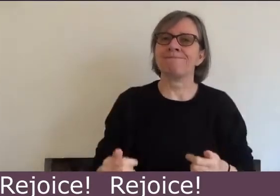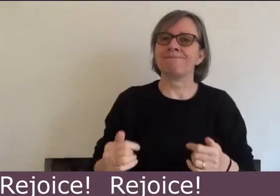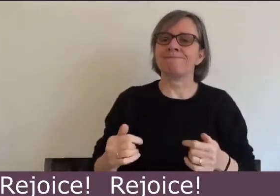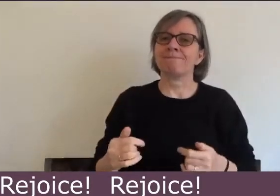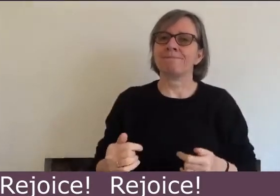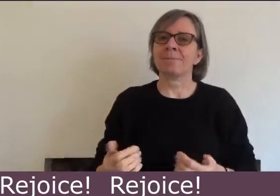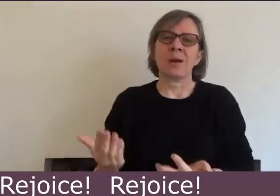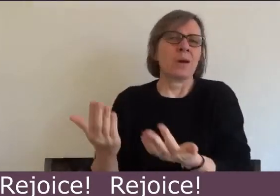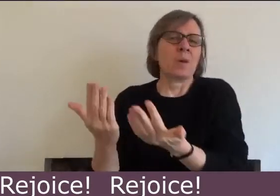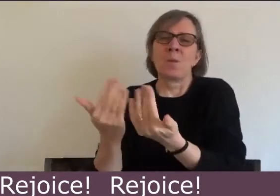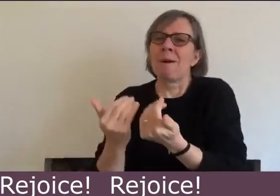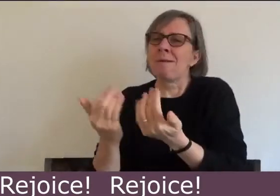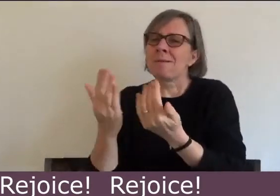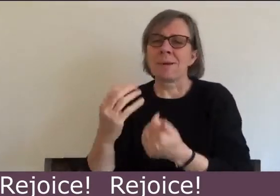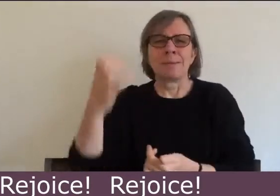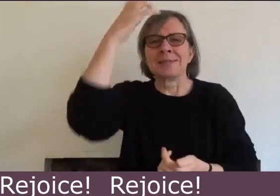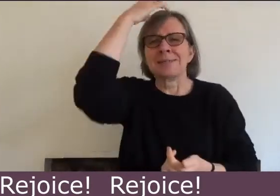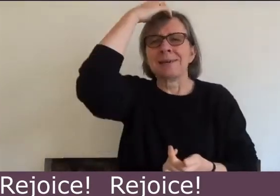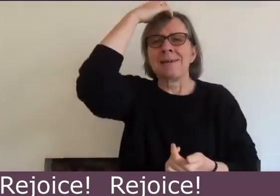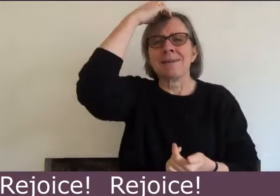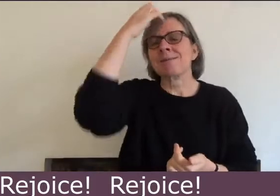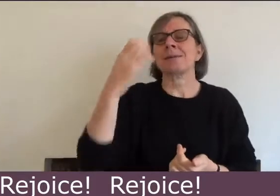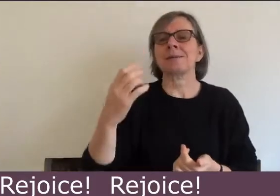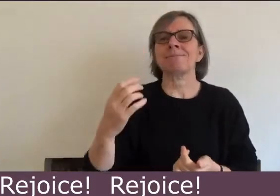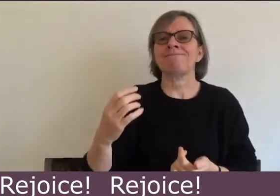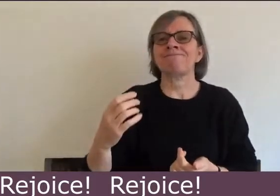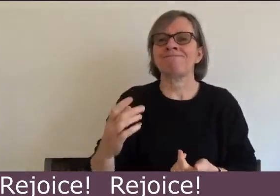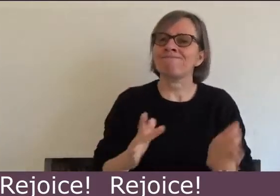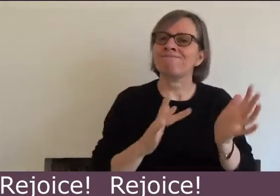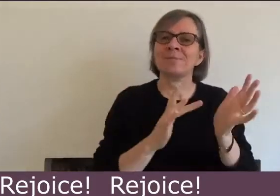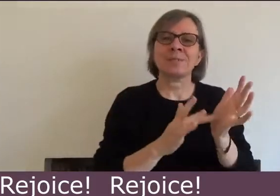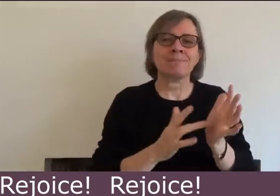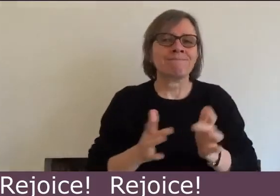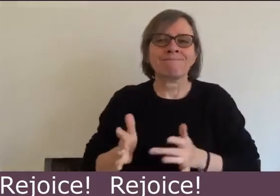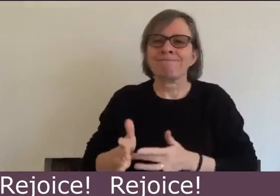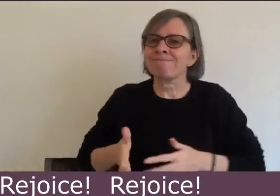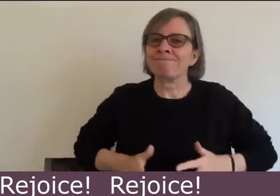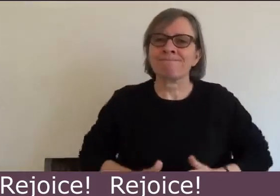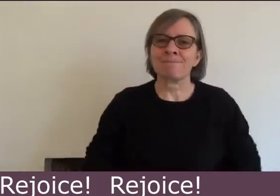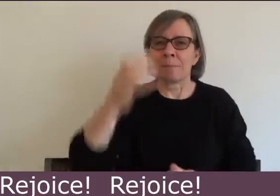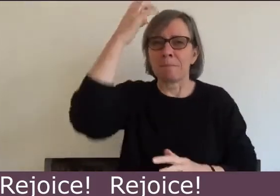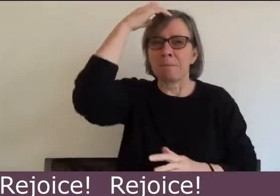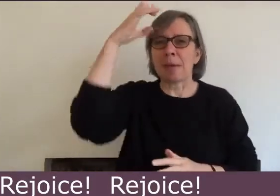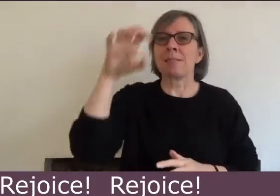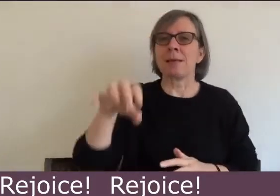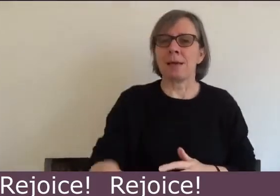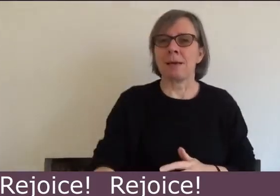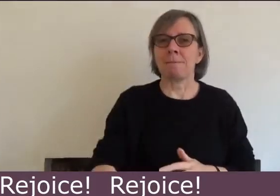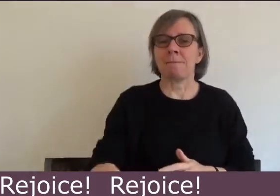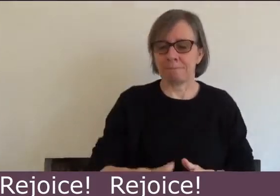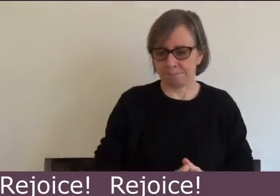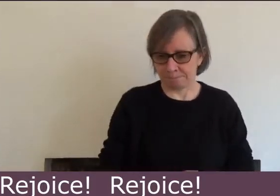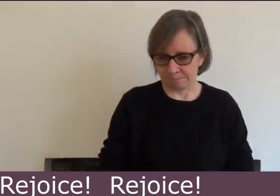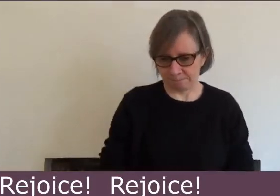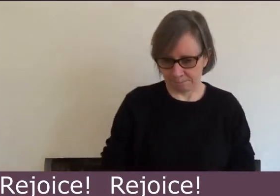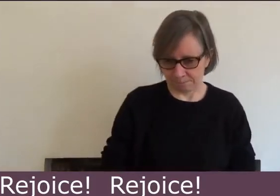rejoice, rejoice, rejoice, and welcome now your King. For Christ the Lord was born in